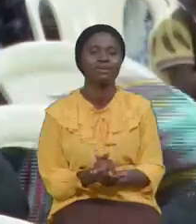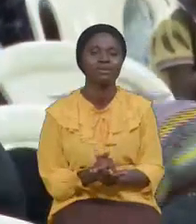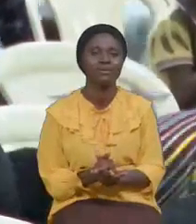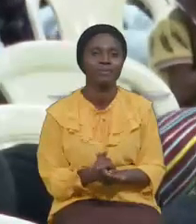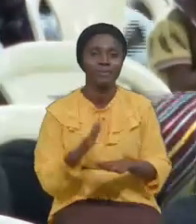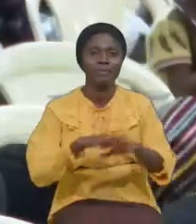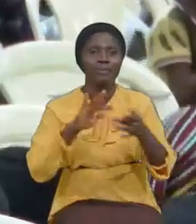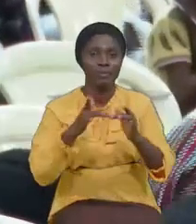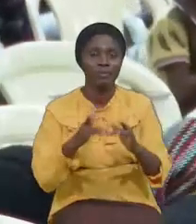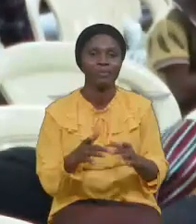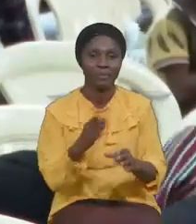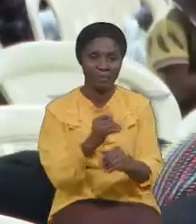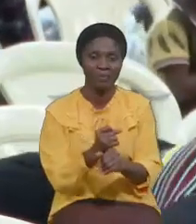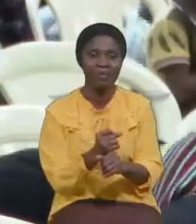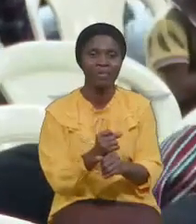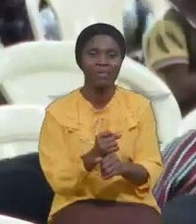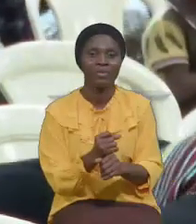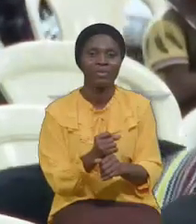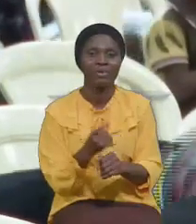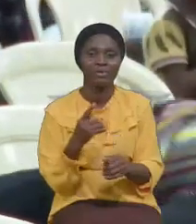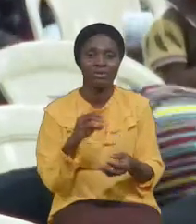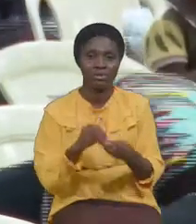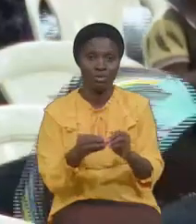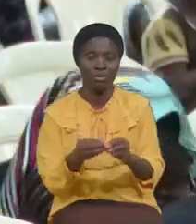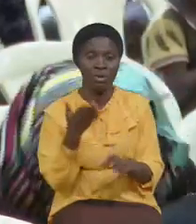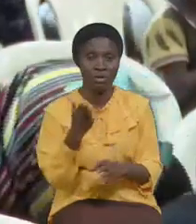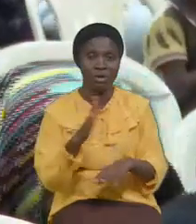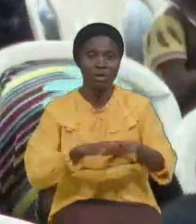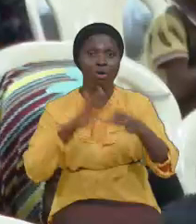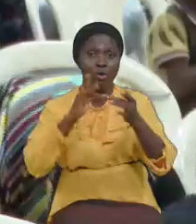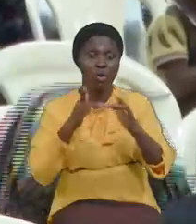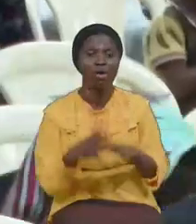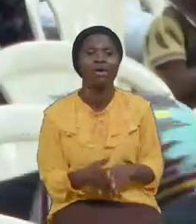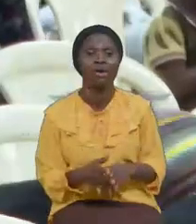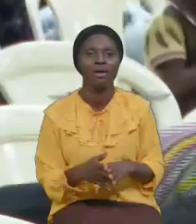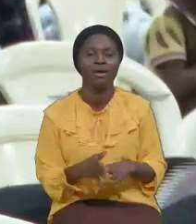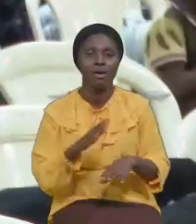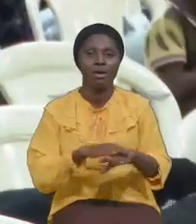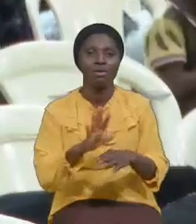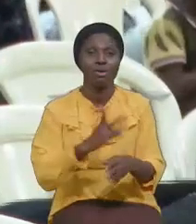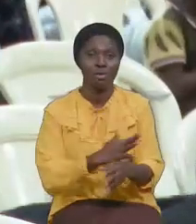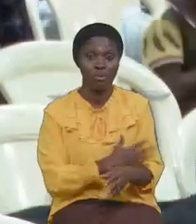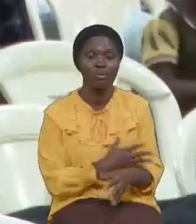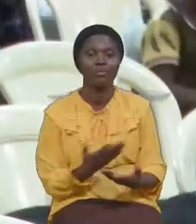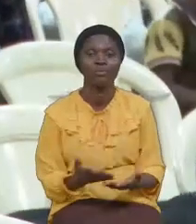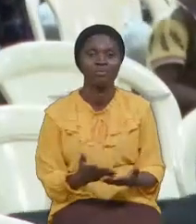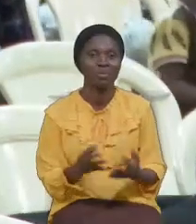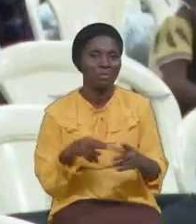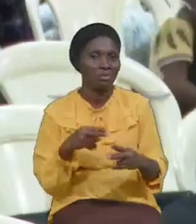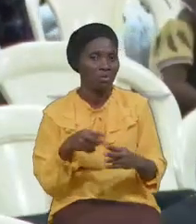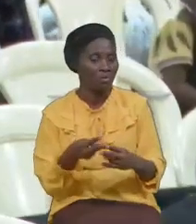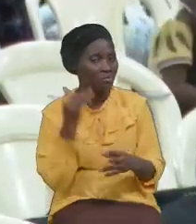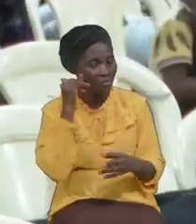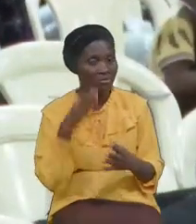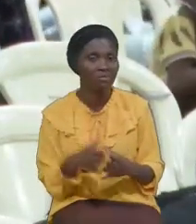online, fill all the proper information that is to be guided. Click to that